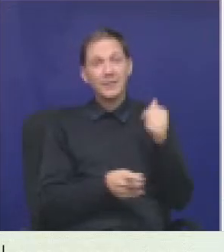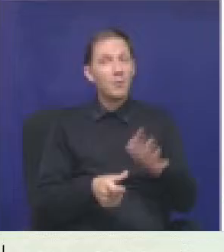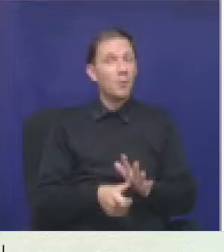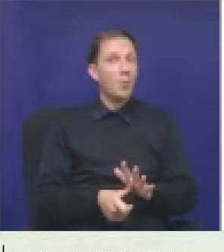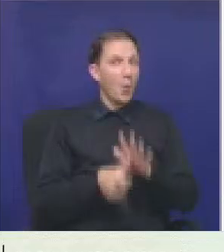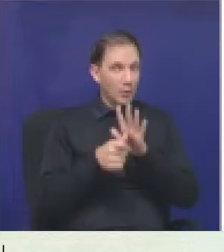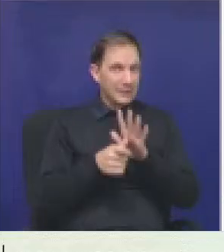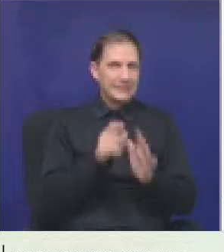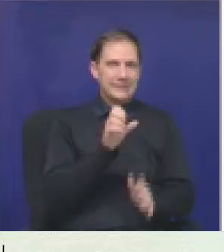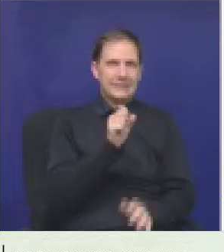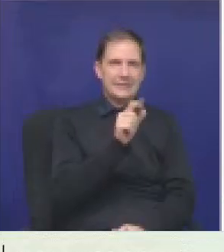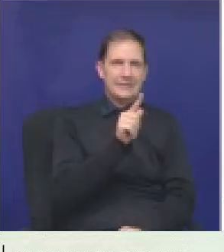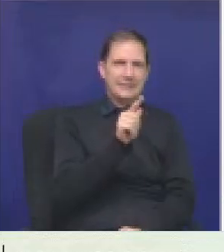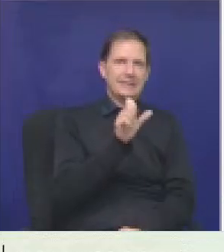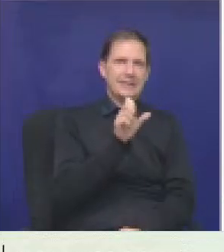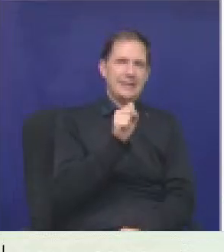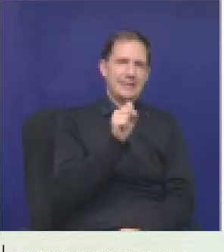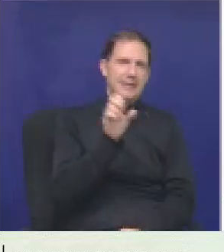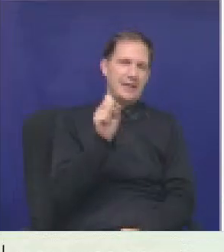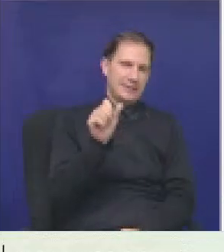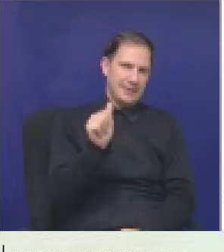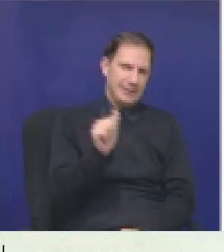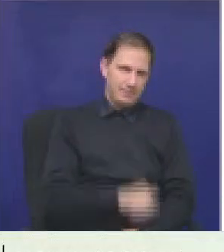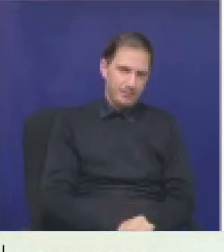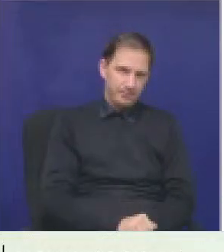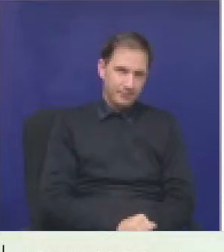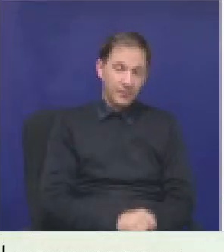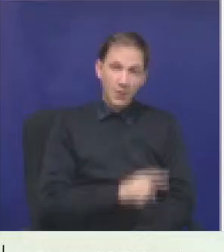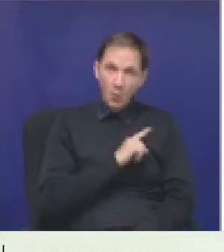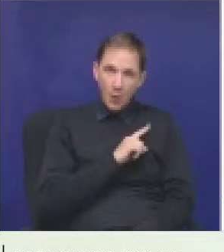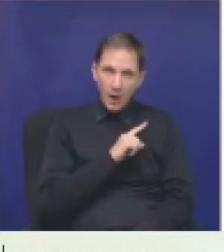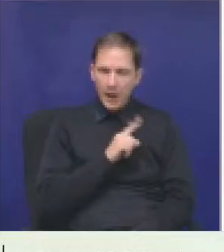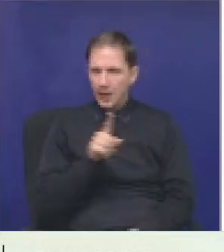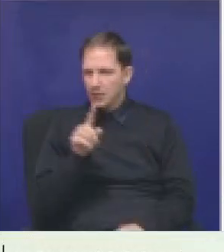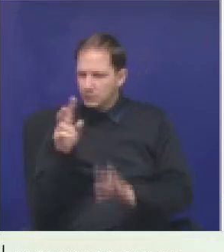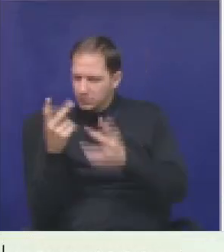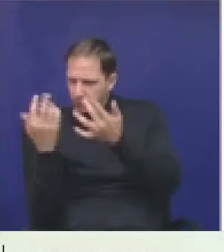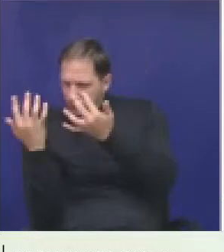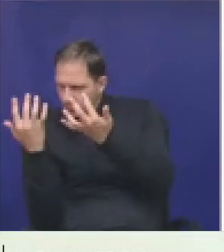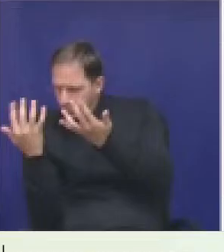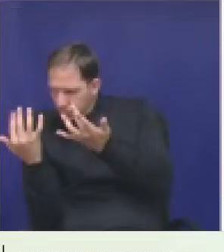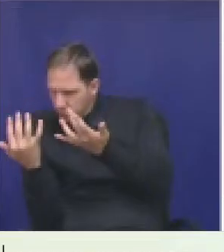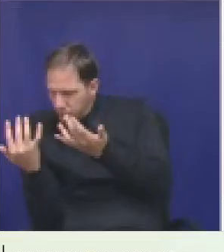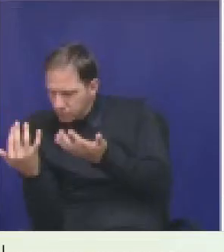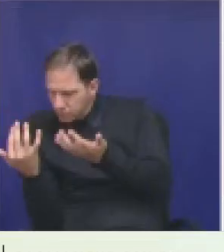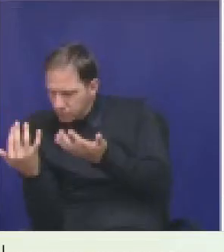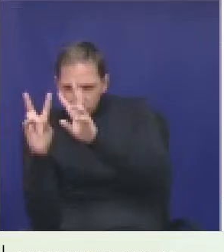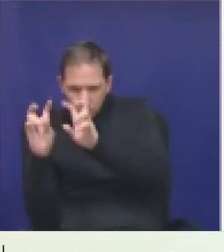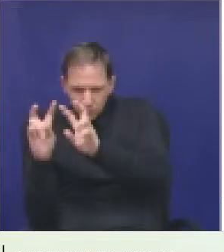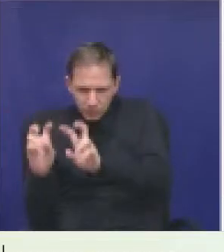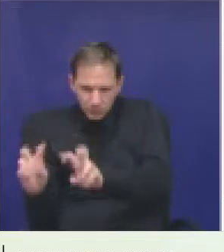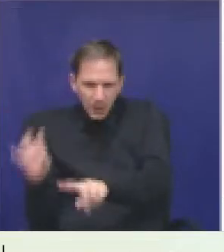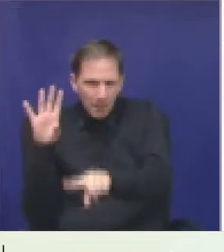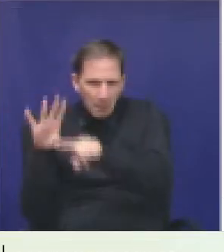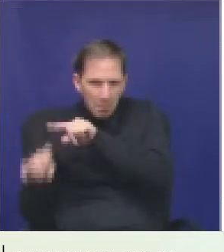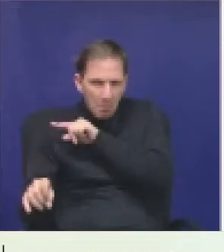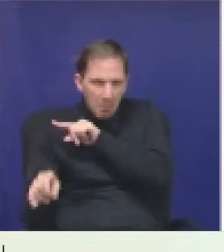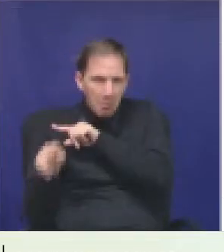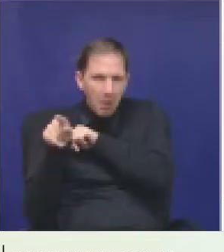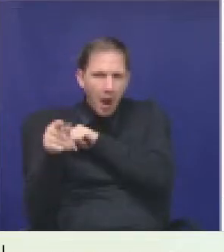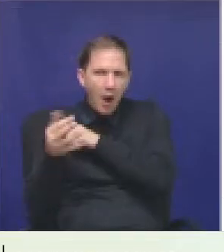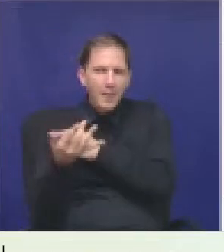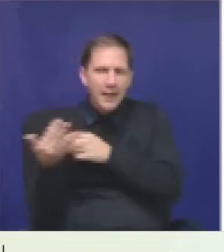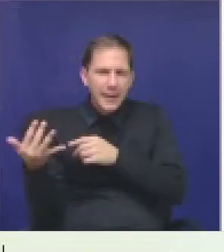a critical role. By providing accurate data on household vulnerability, migration